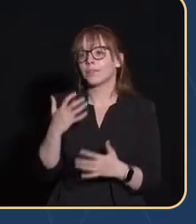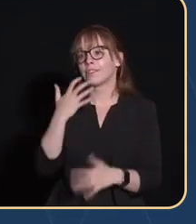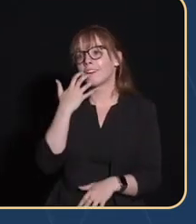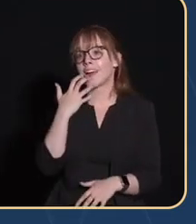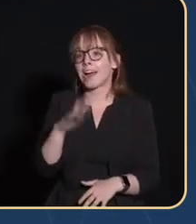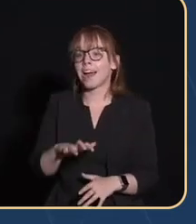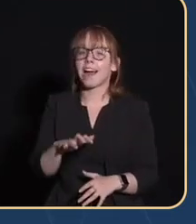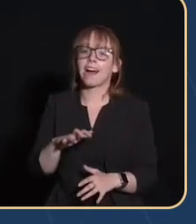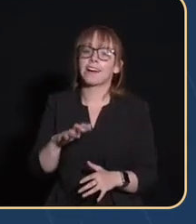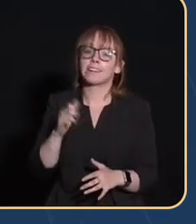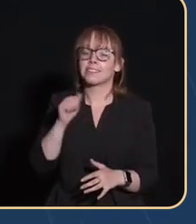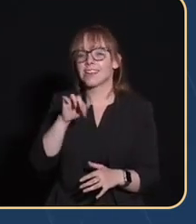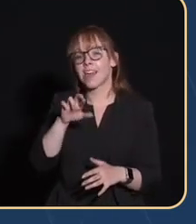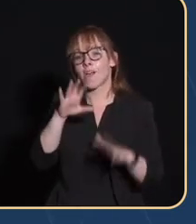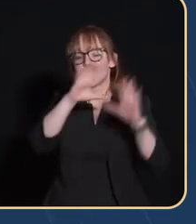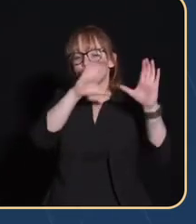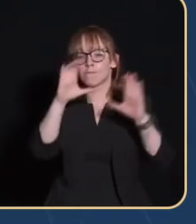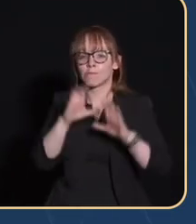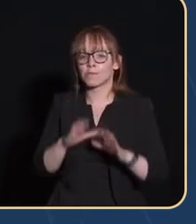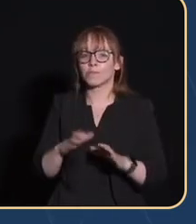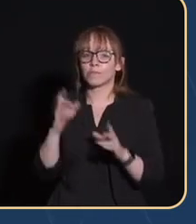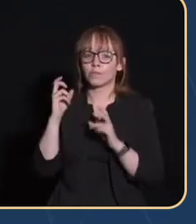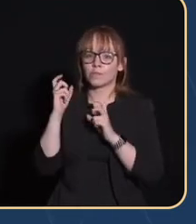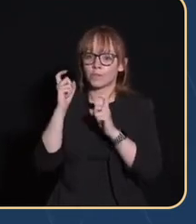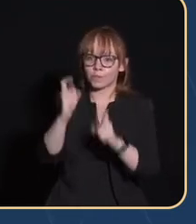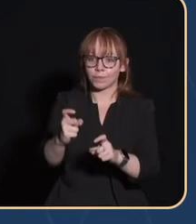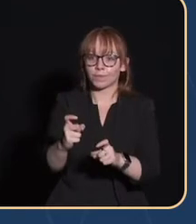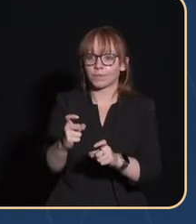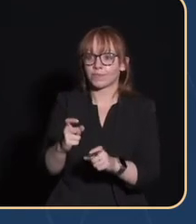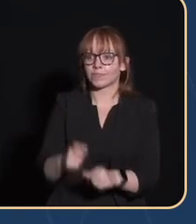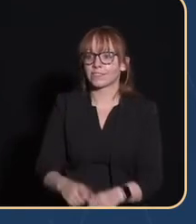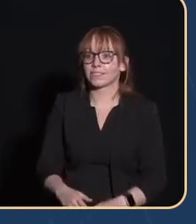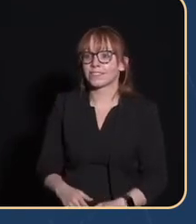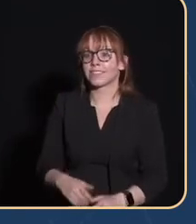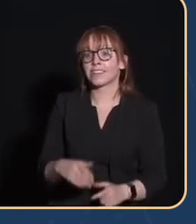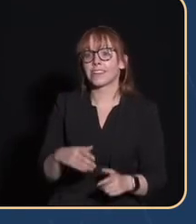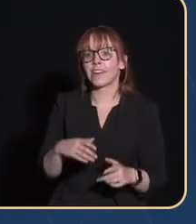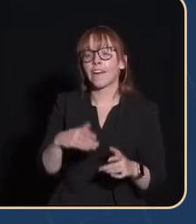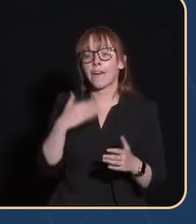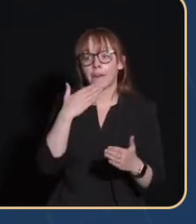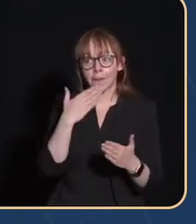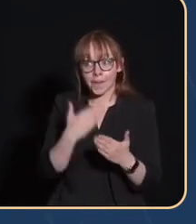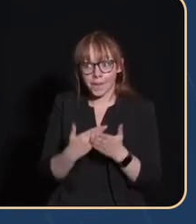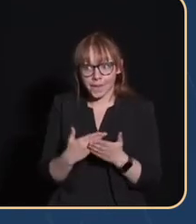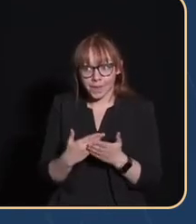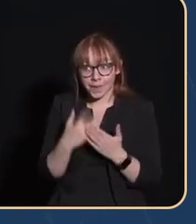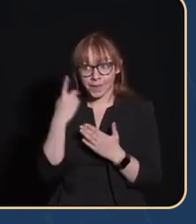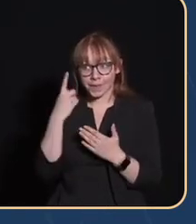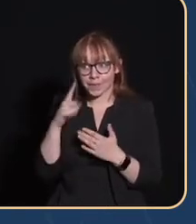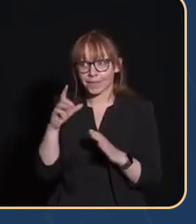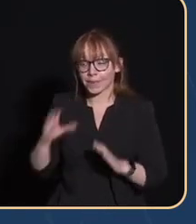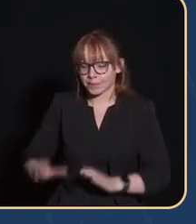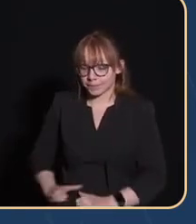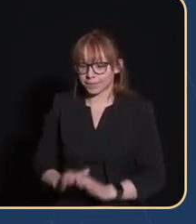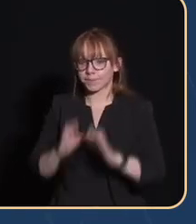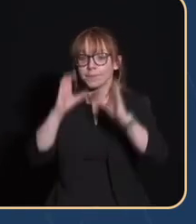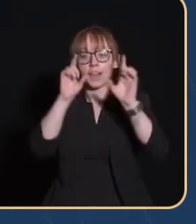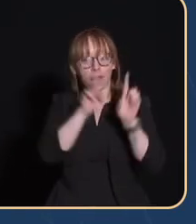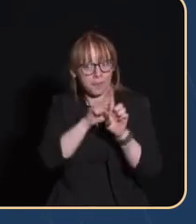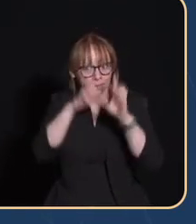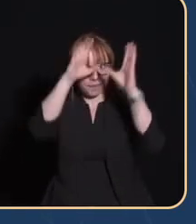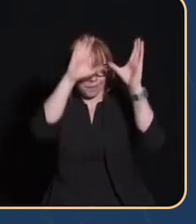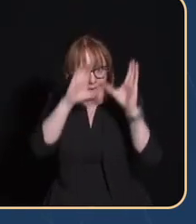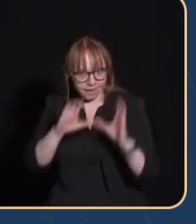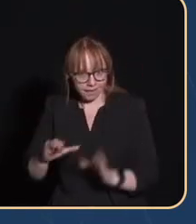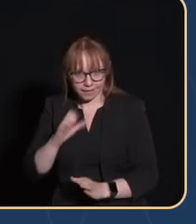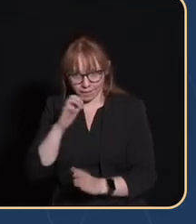balloon ride donors for that package. As I said to David, it is good for a takeoff and a landing, so the price goes up with that. The current bid is $500,